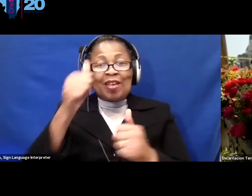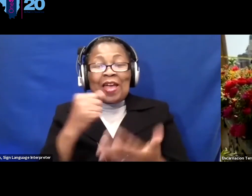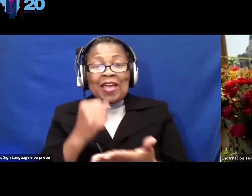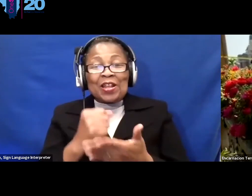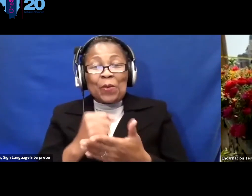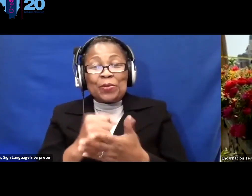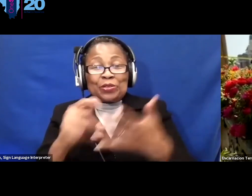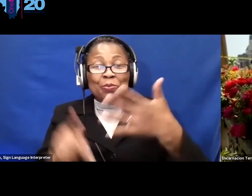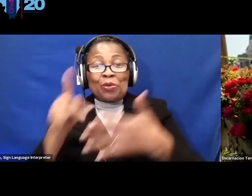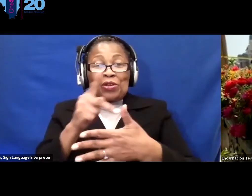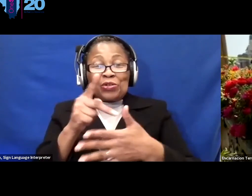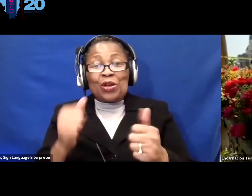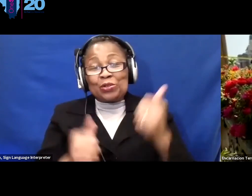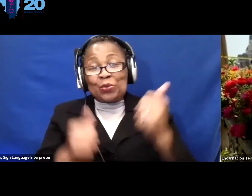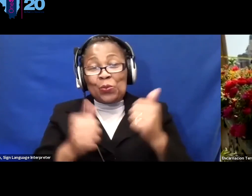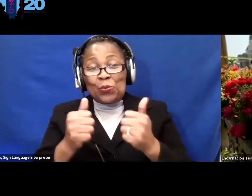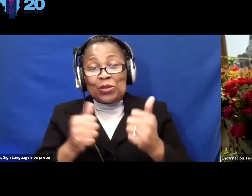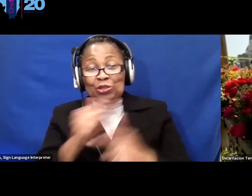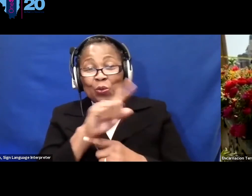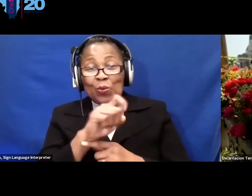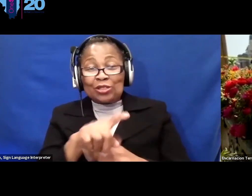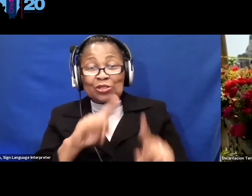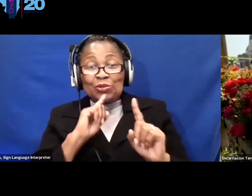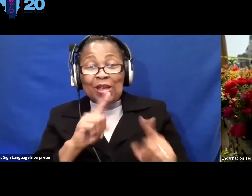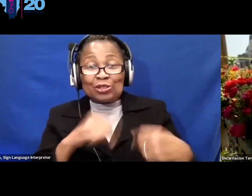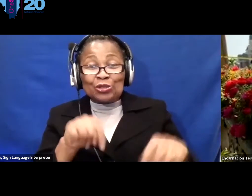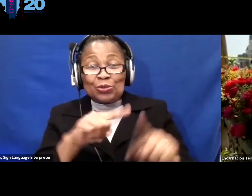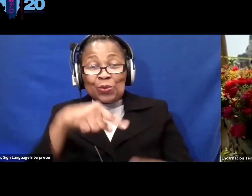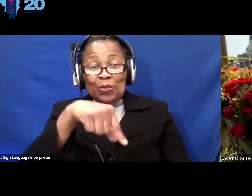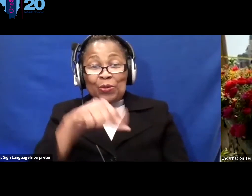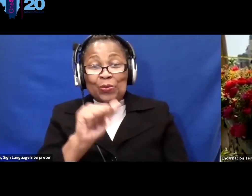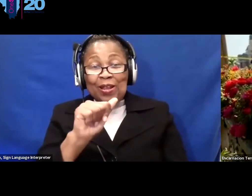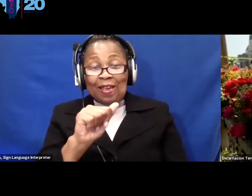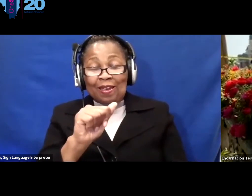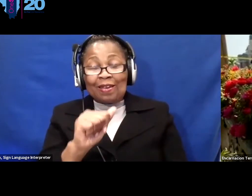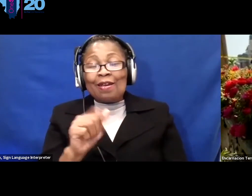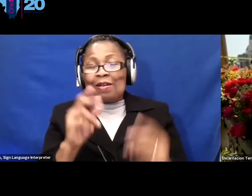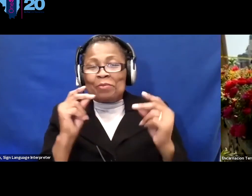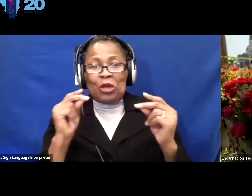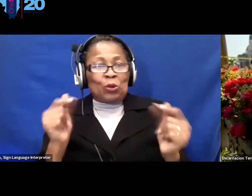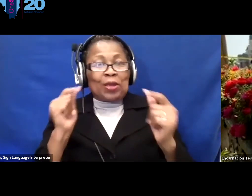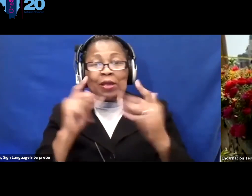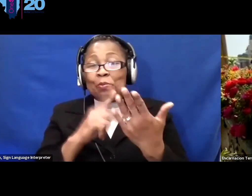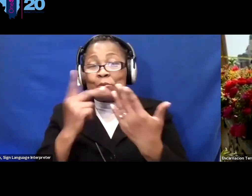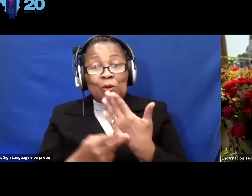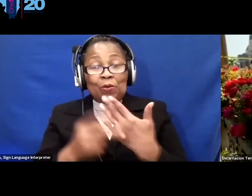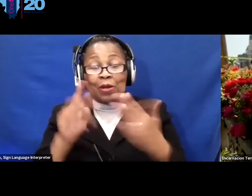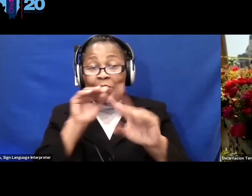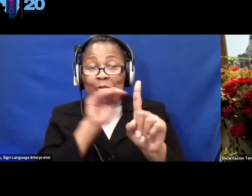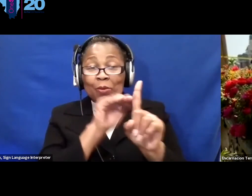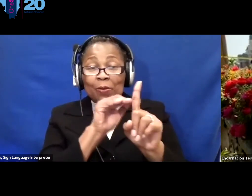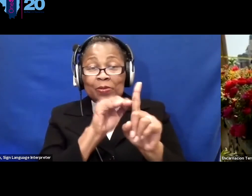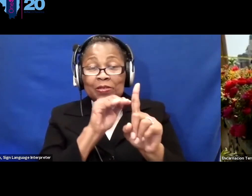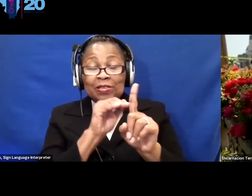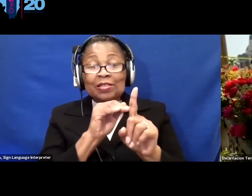prioritize which questions to ask during the Q&A. A quick programming reminder. As a registrant of the One